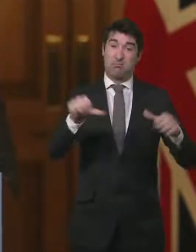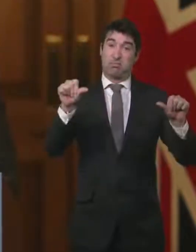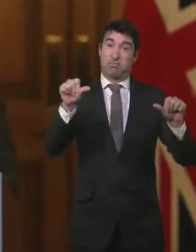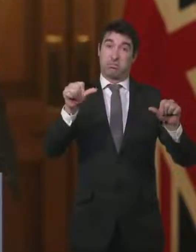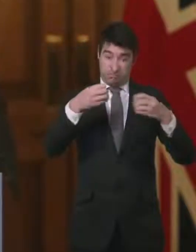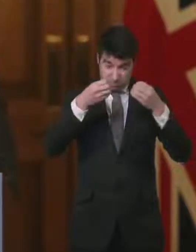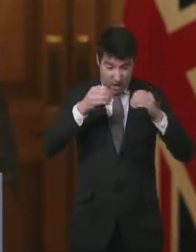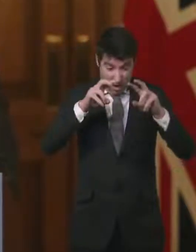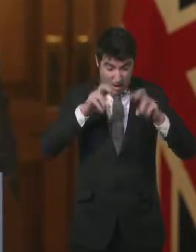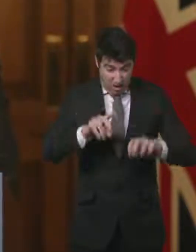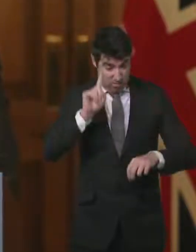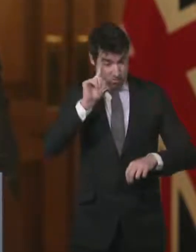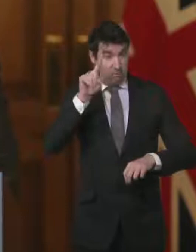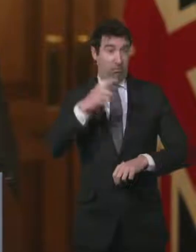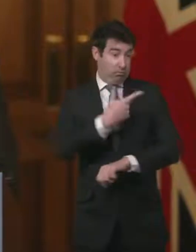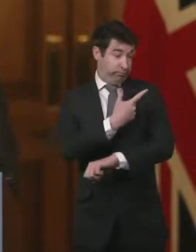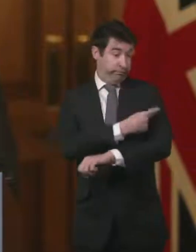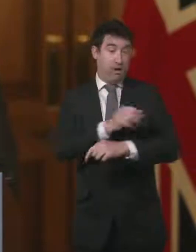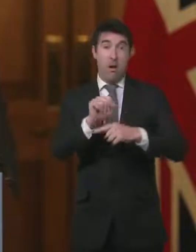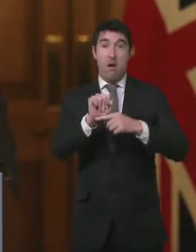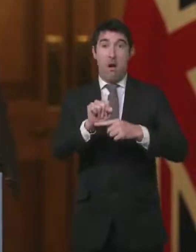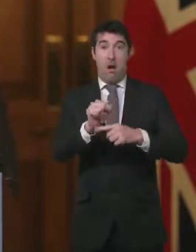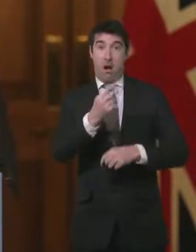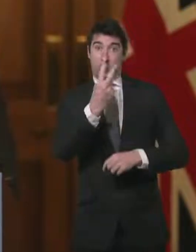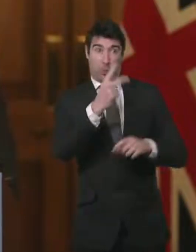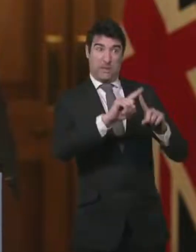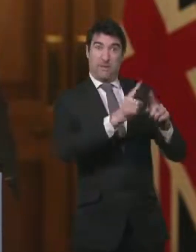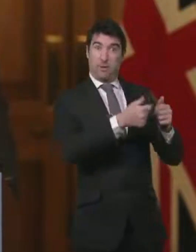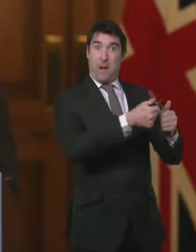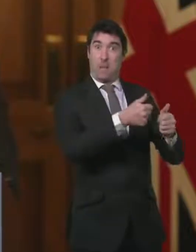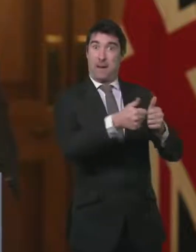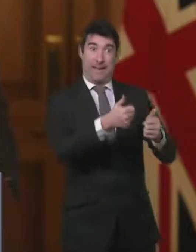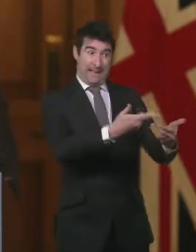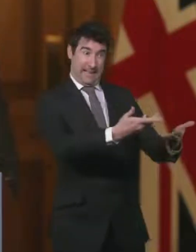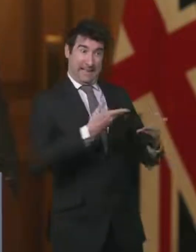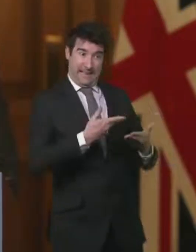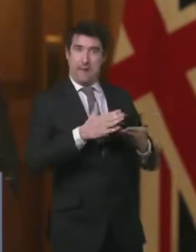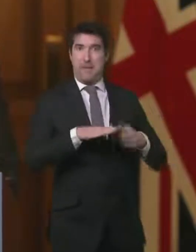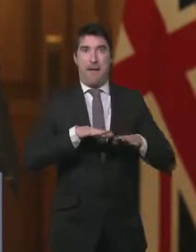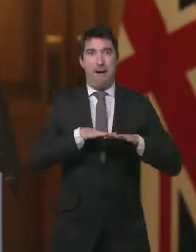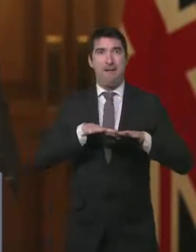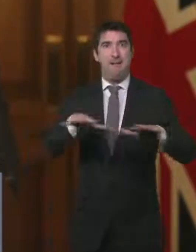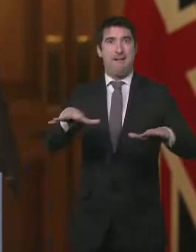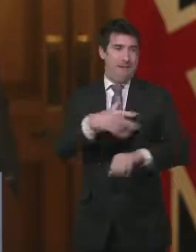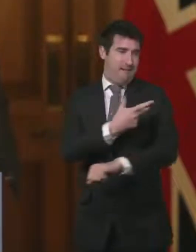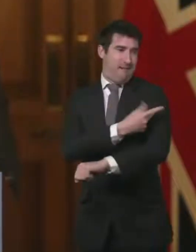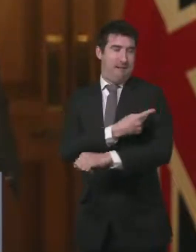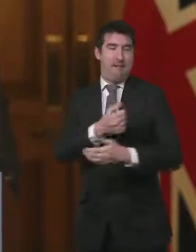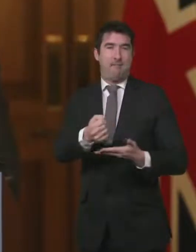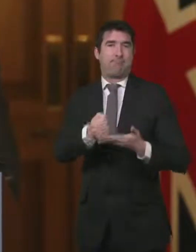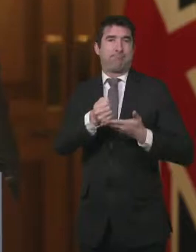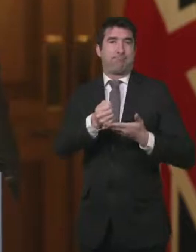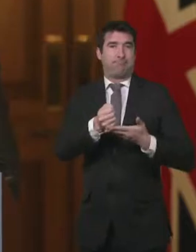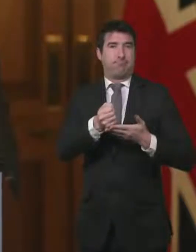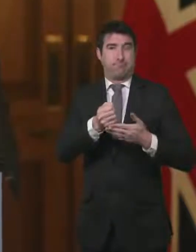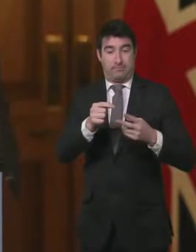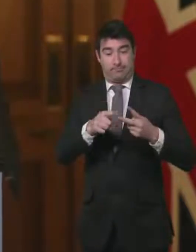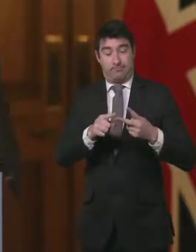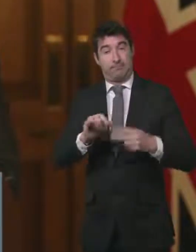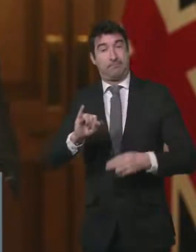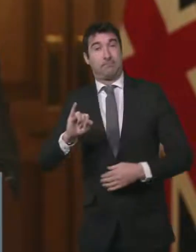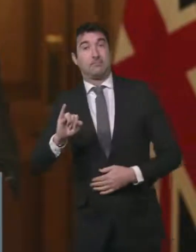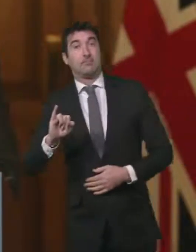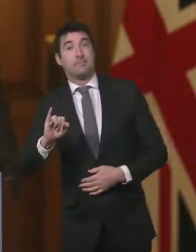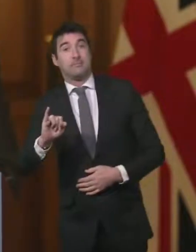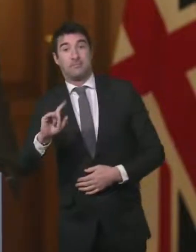out. On the downside, there is a new strain of the virus which is spreading much faster and surging across the